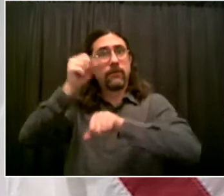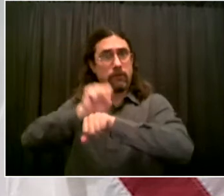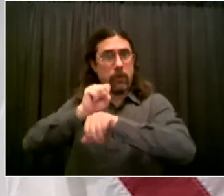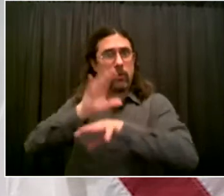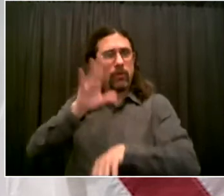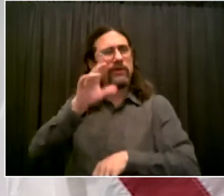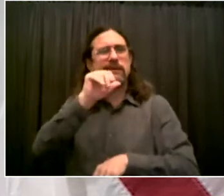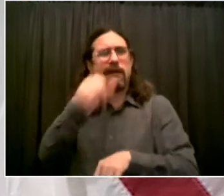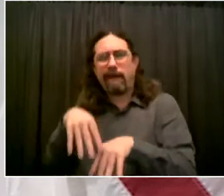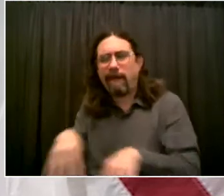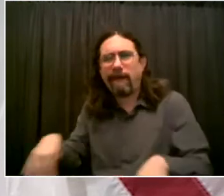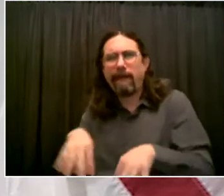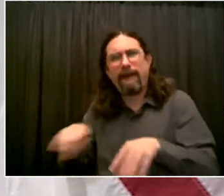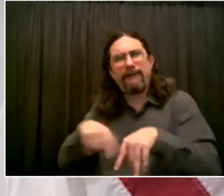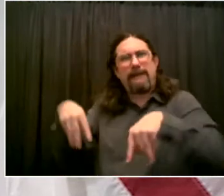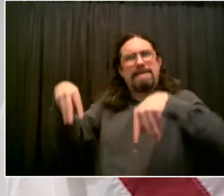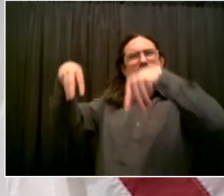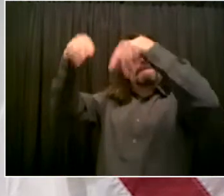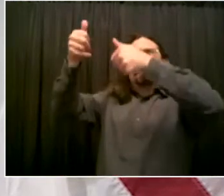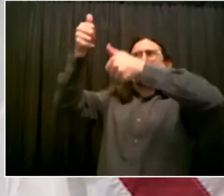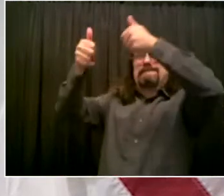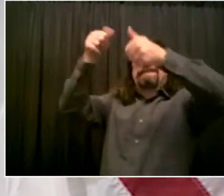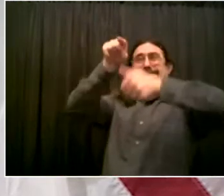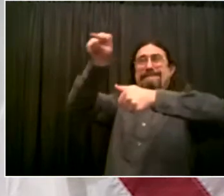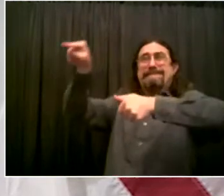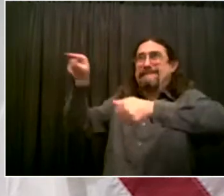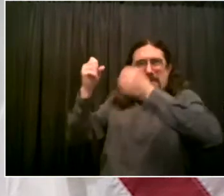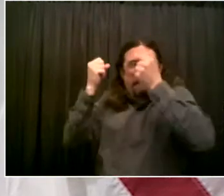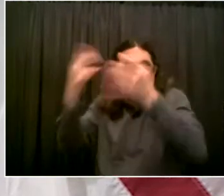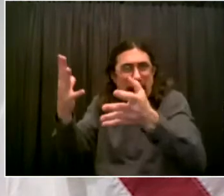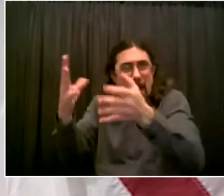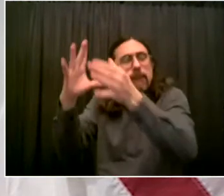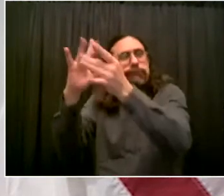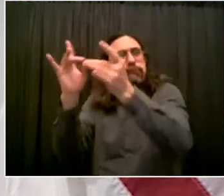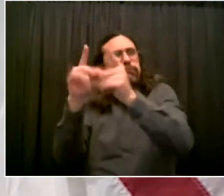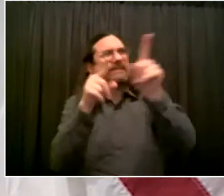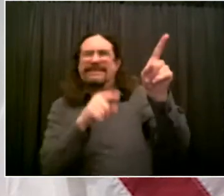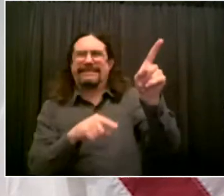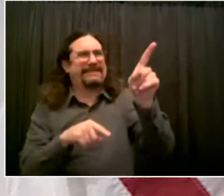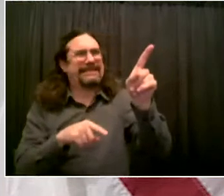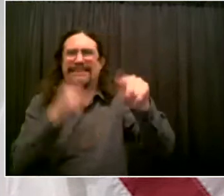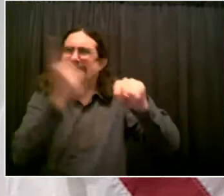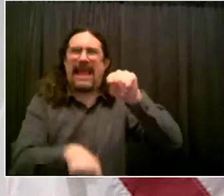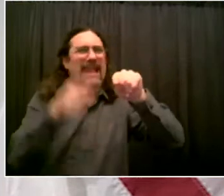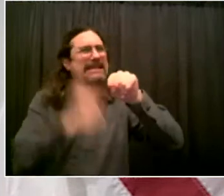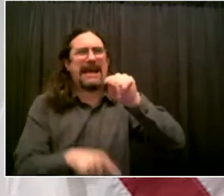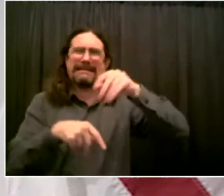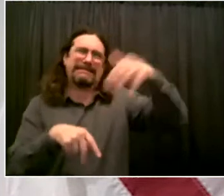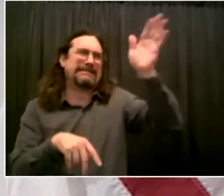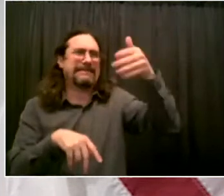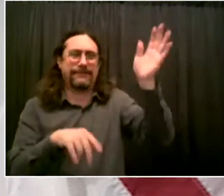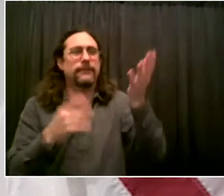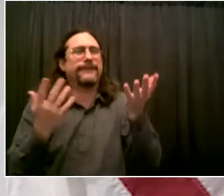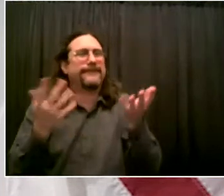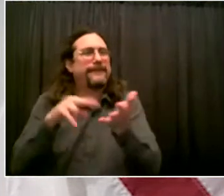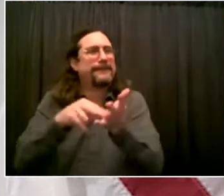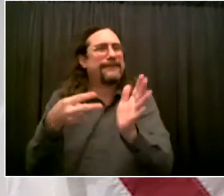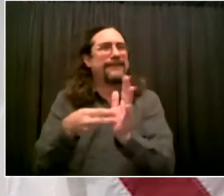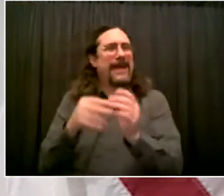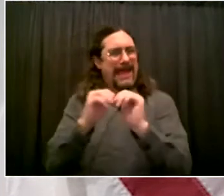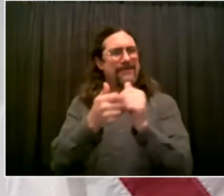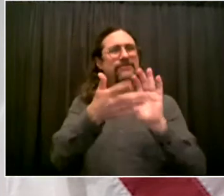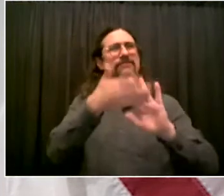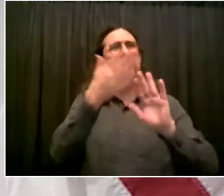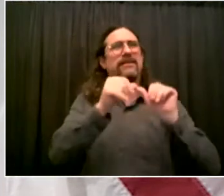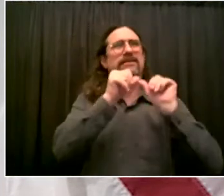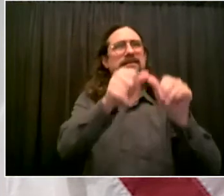think it'll come out pretty quickly, and I think that will decide the whole situation for everyone. Go ahead. Next, we'll go to